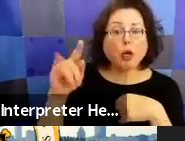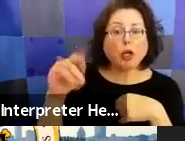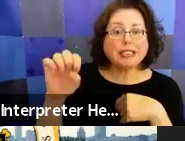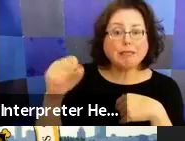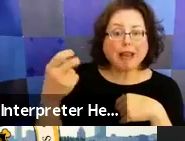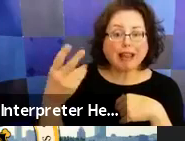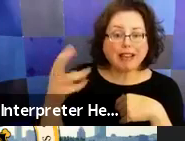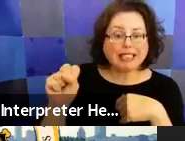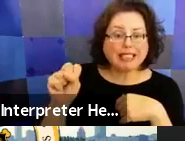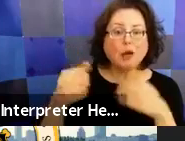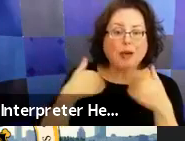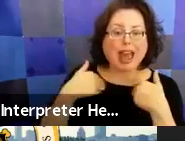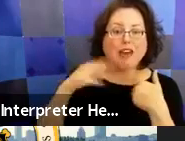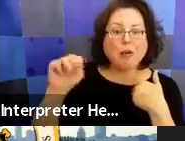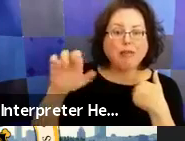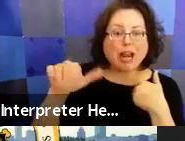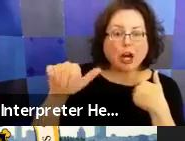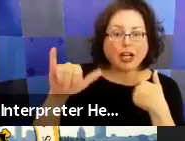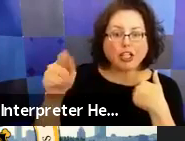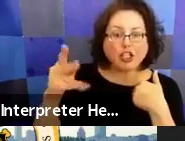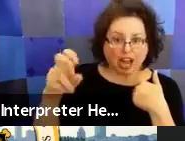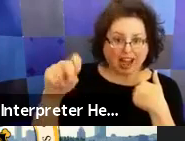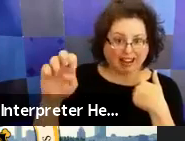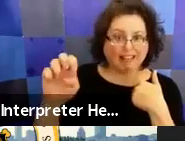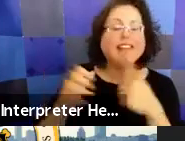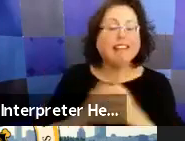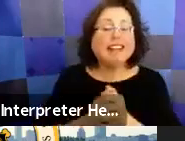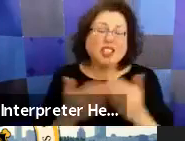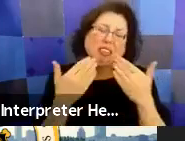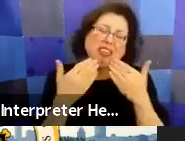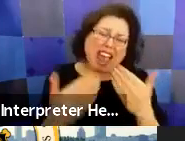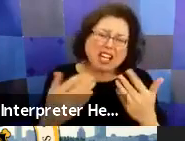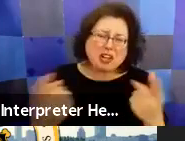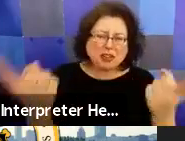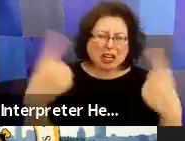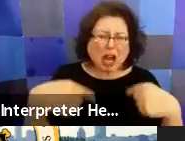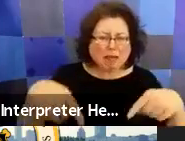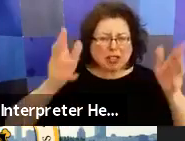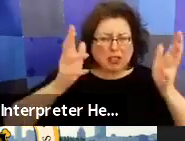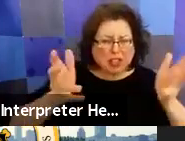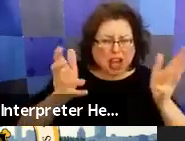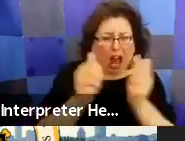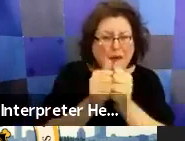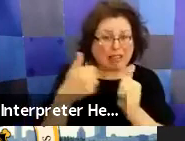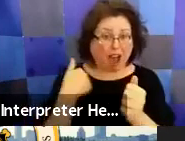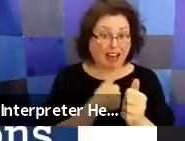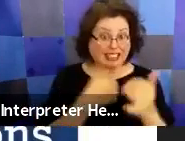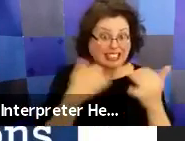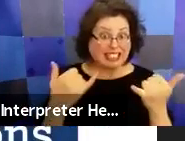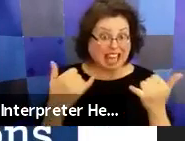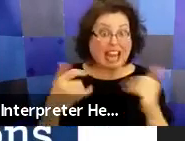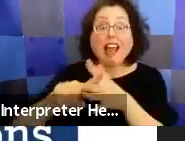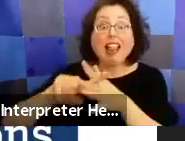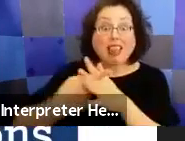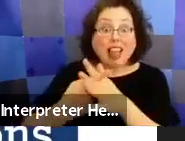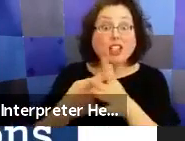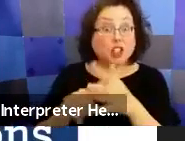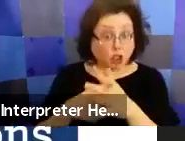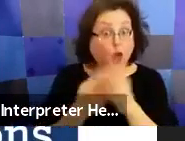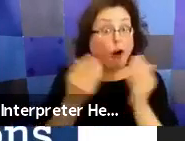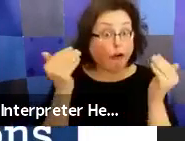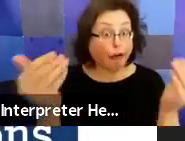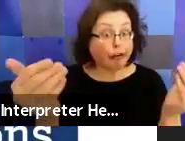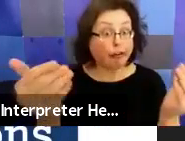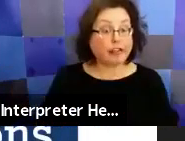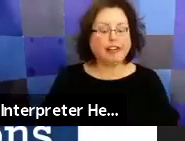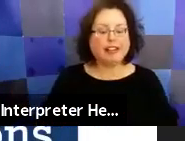So thank you to both of you for coming to talk to us today. And we'll get right into it. So